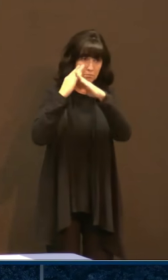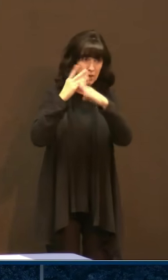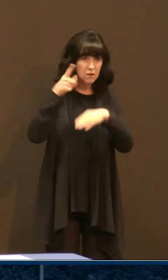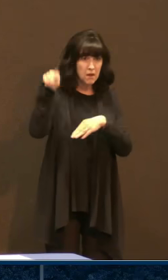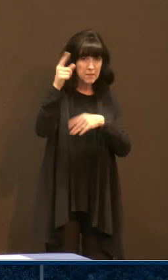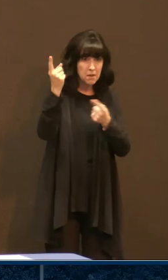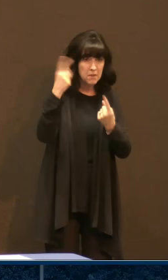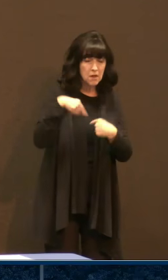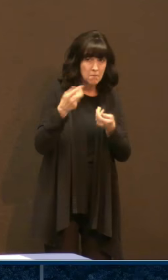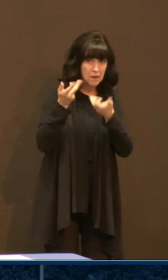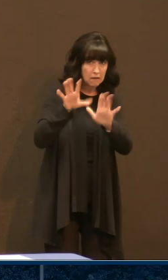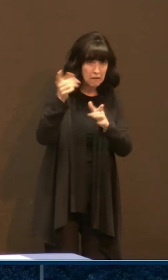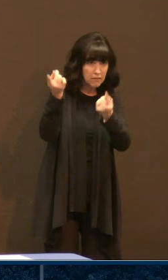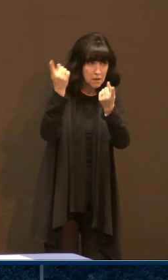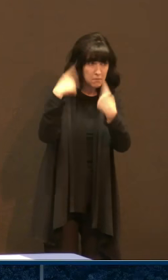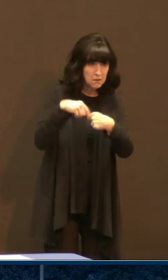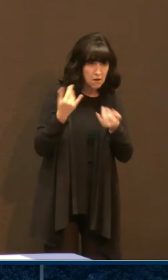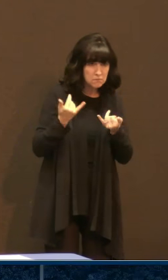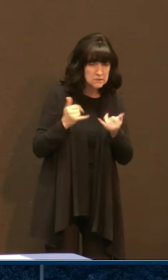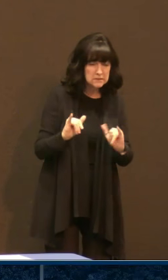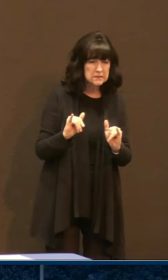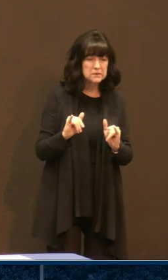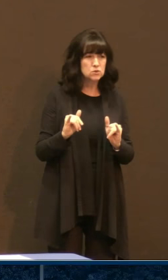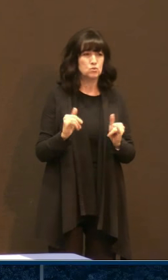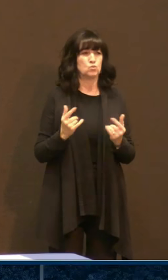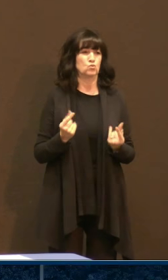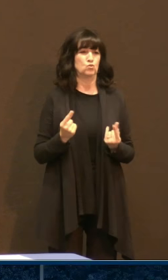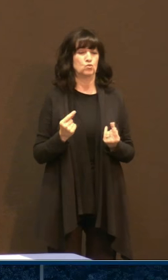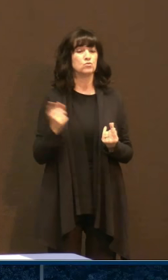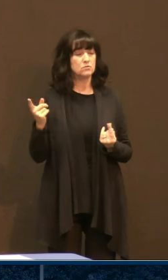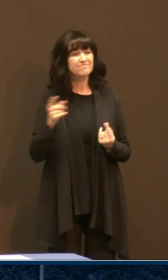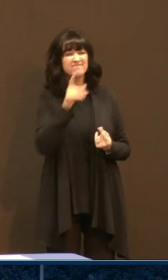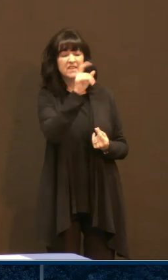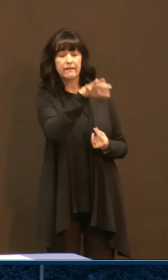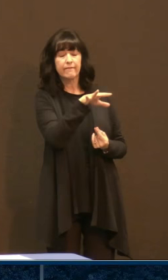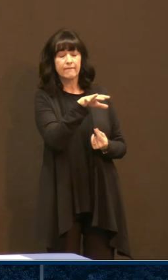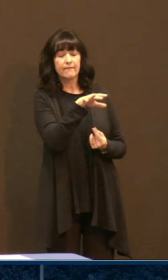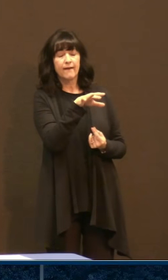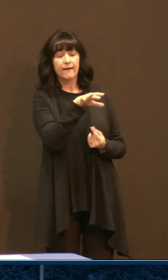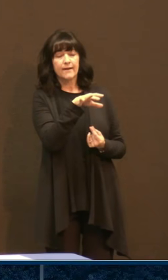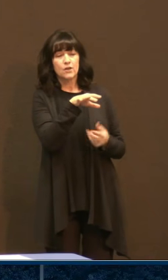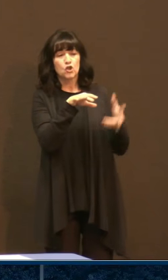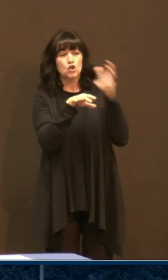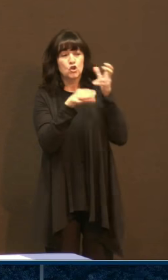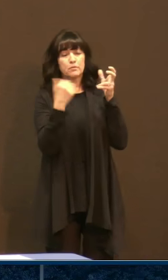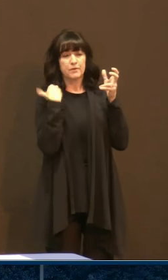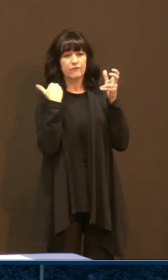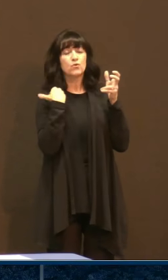question before. It's a little complicated. Right now, if